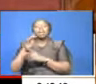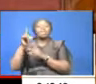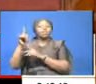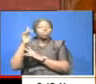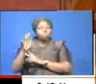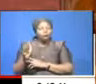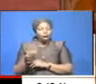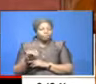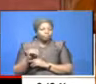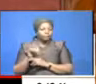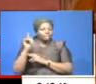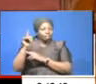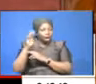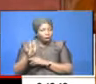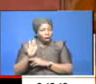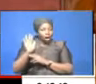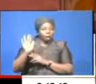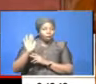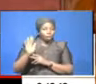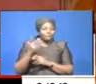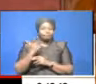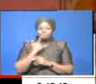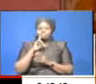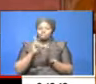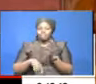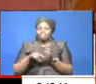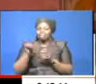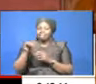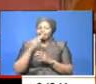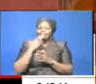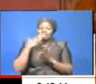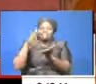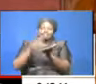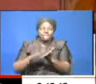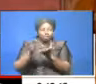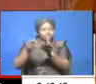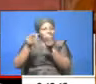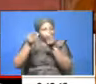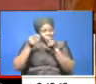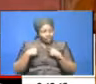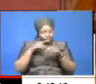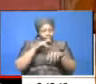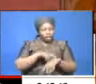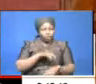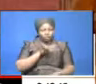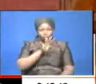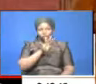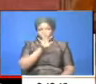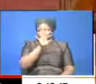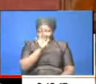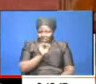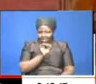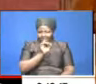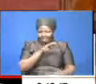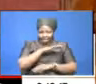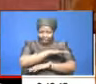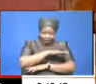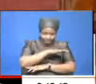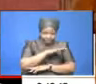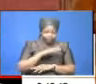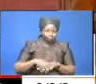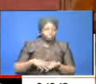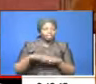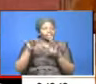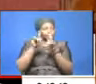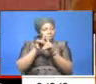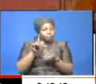respondent that the said letter was received at 4:31 p.m. Additionally, counsel